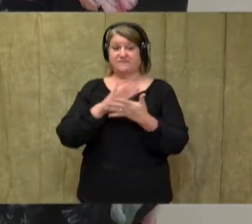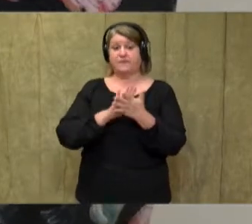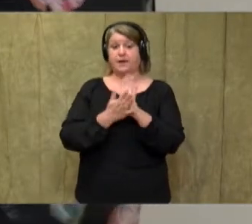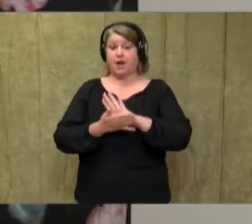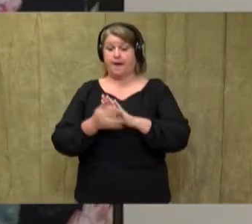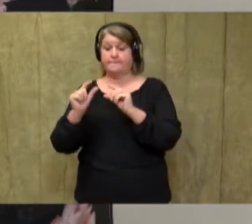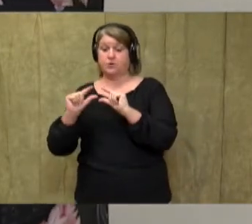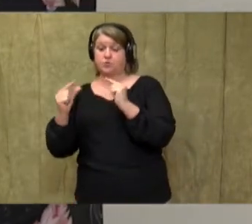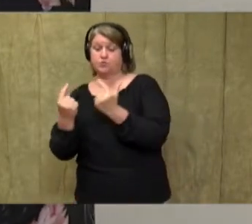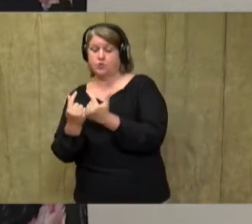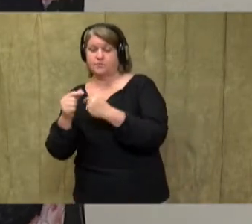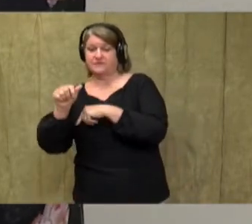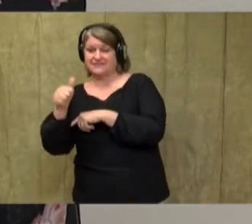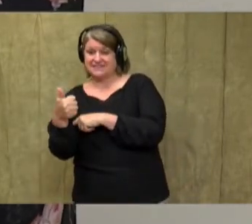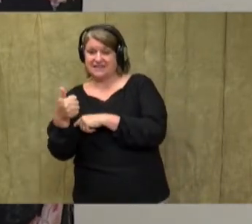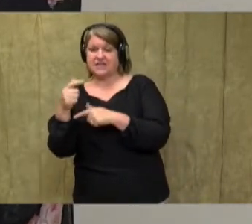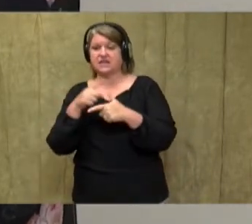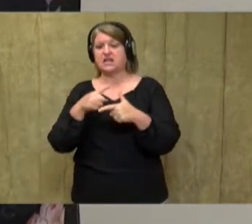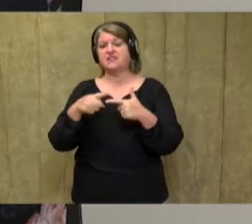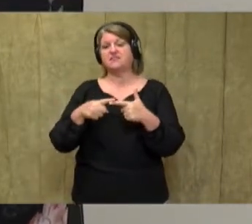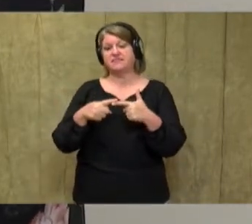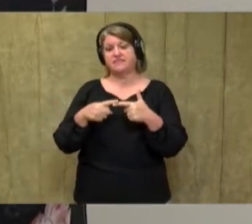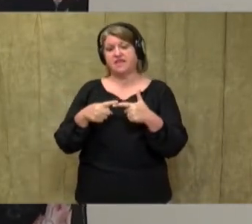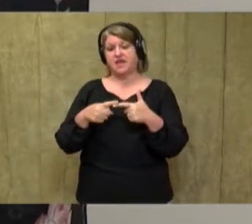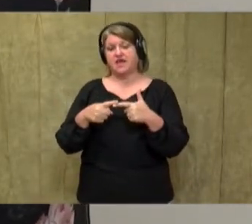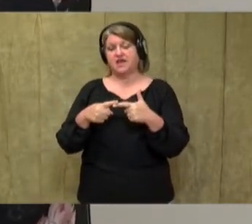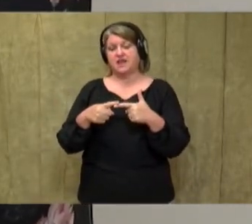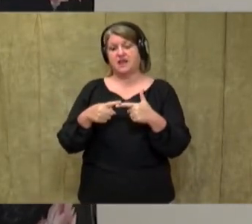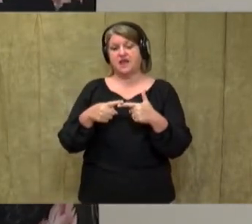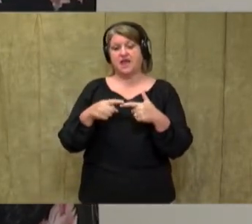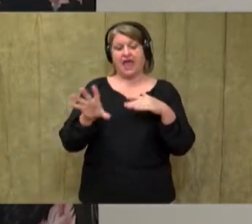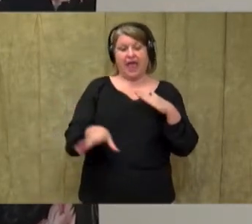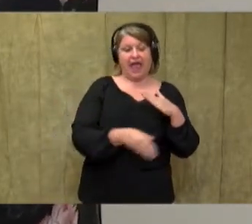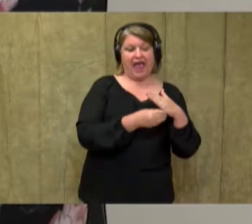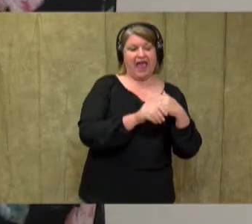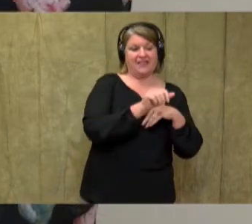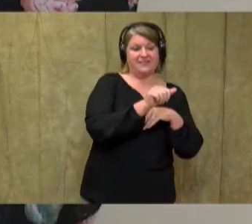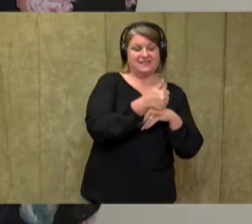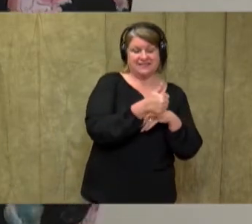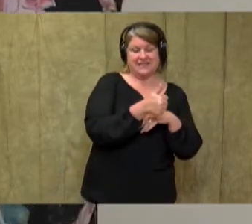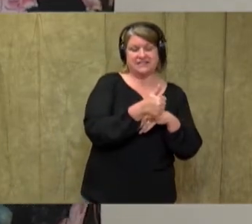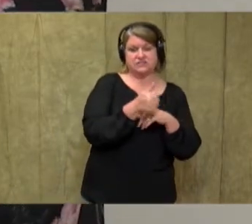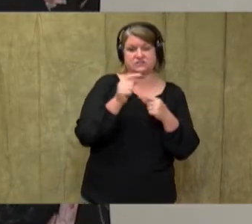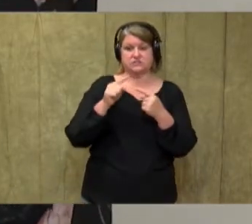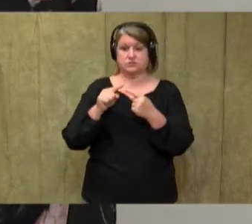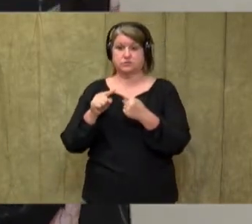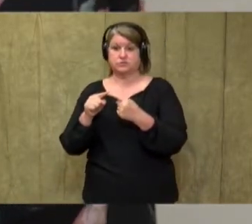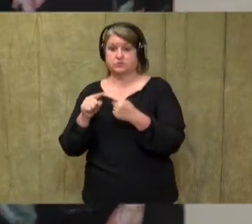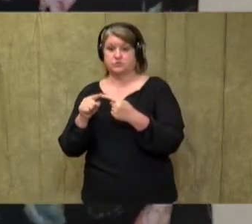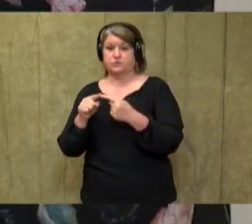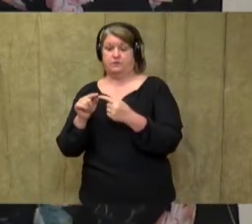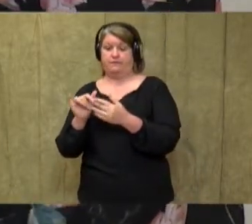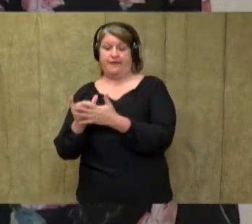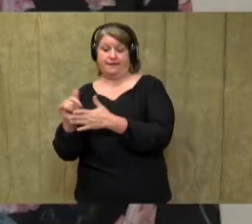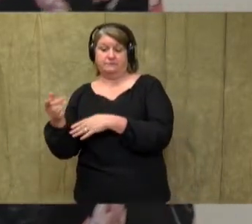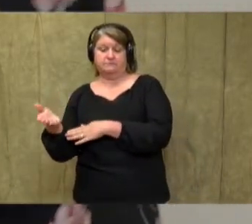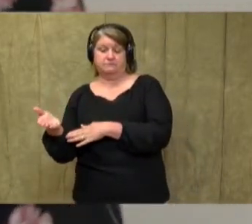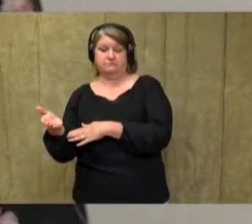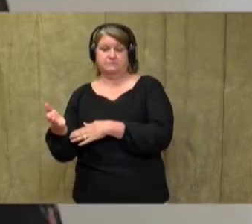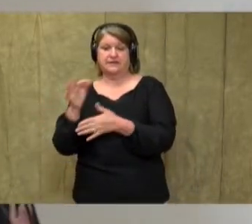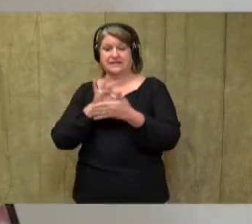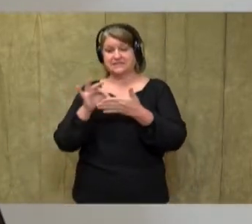10, and then add the tens to it. So let's count our 1s. 1,